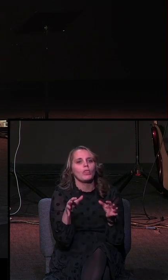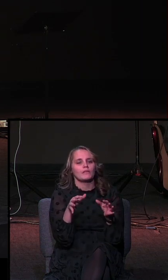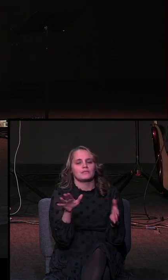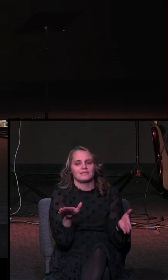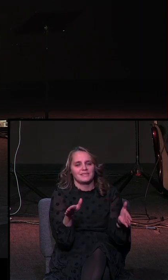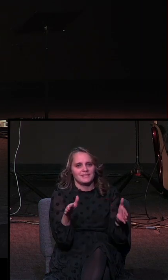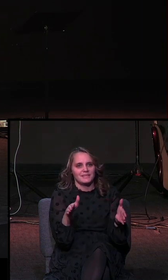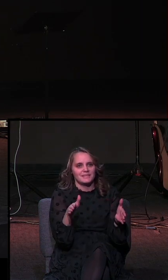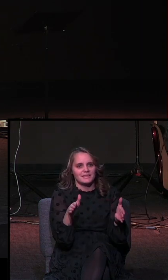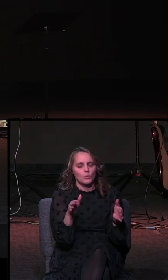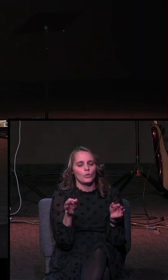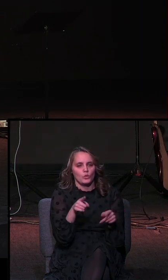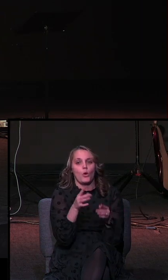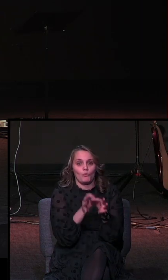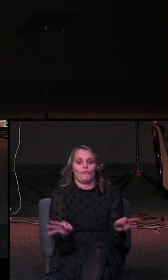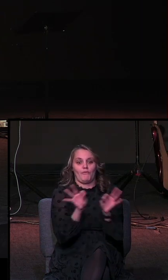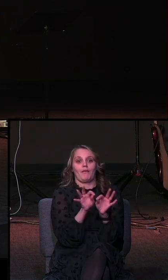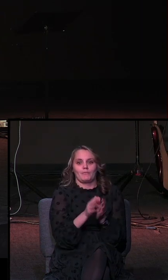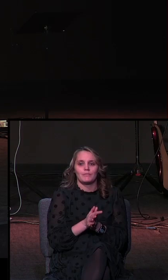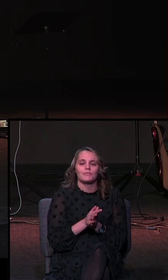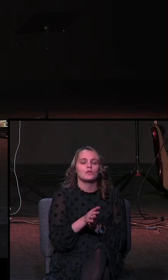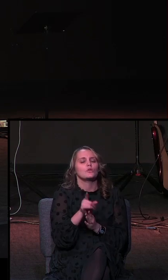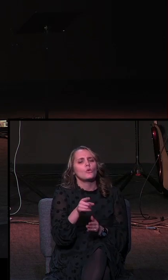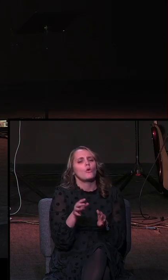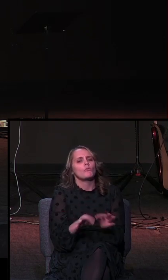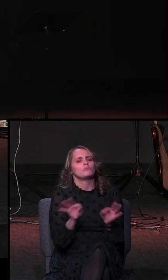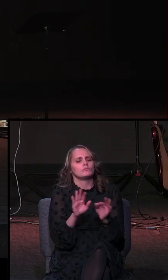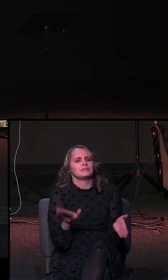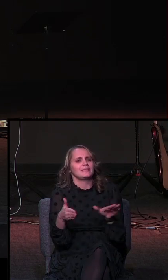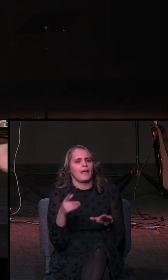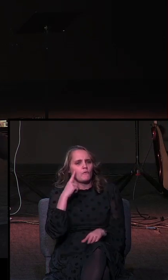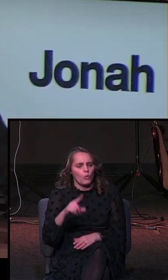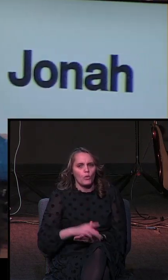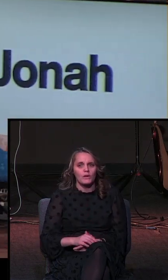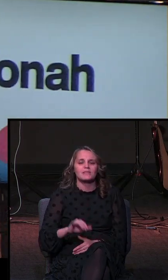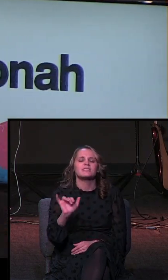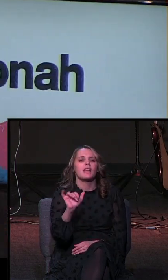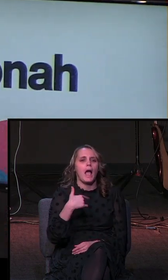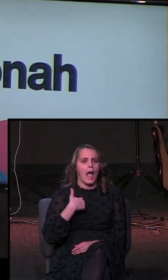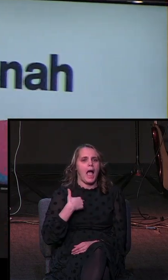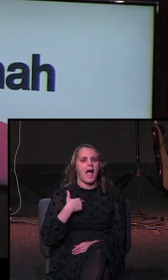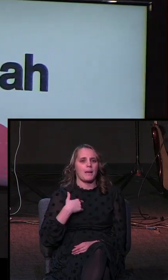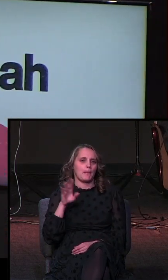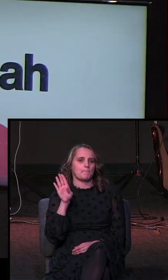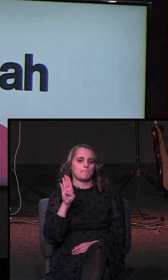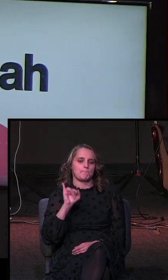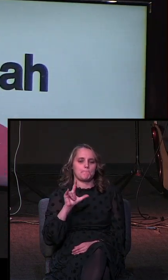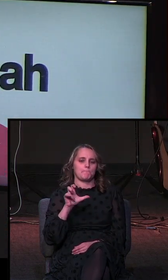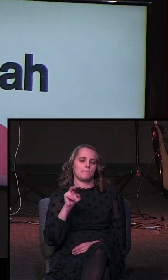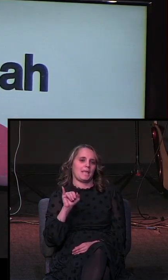valued you that much, that you were worth dying for. It changes everything. It's like if I'm a billionaire and somebody steals $10 from